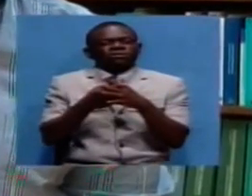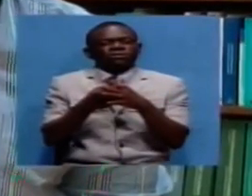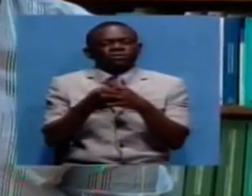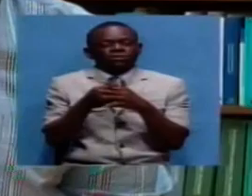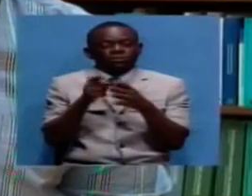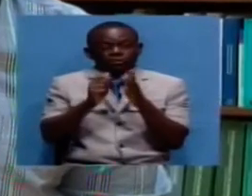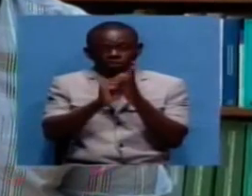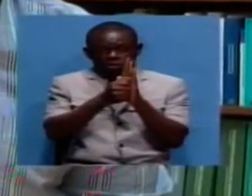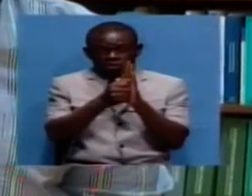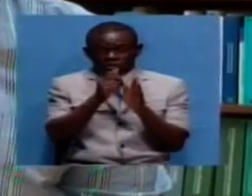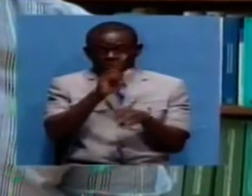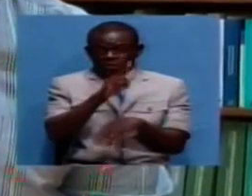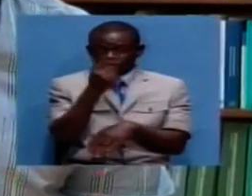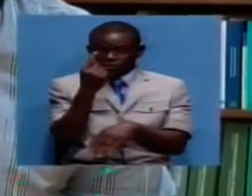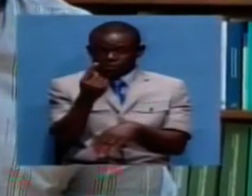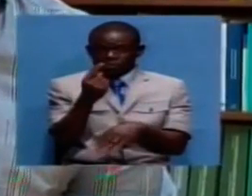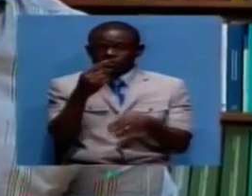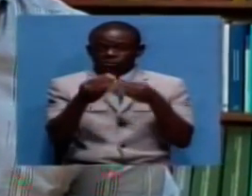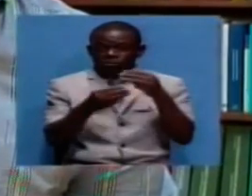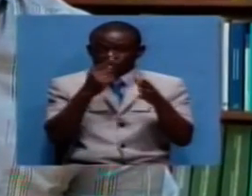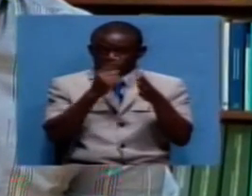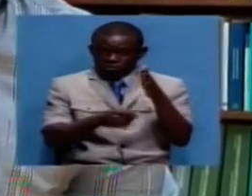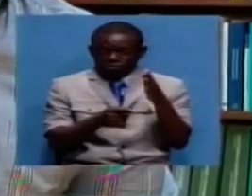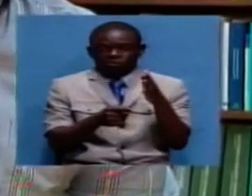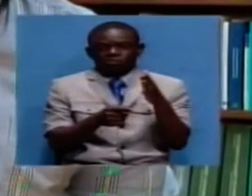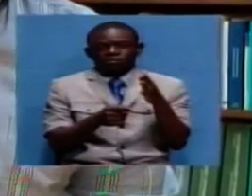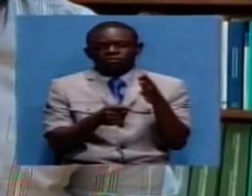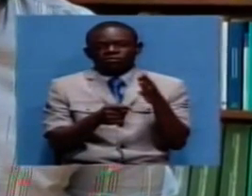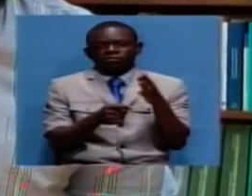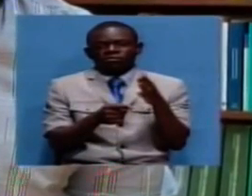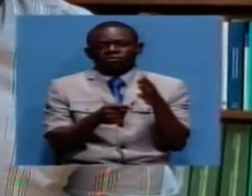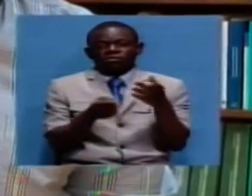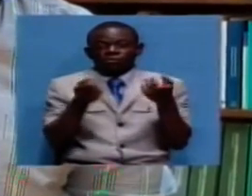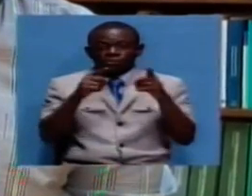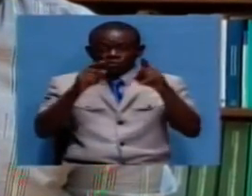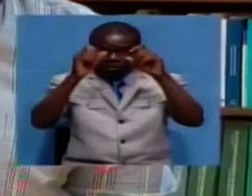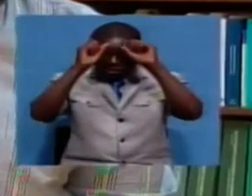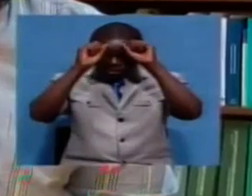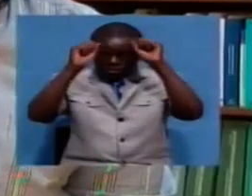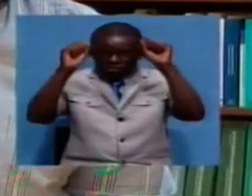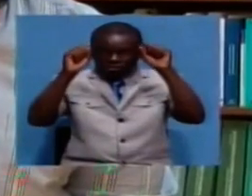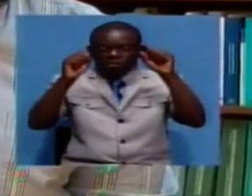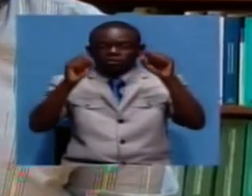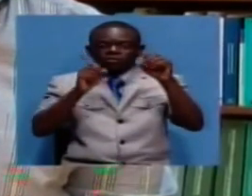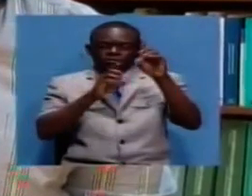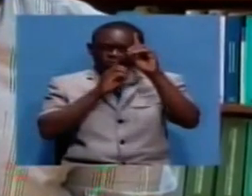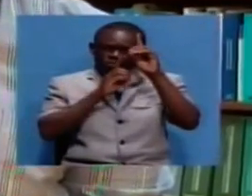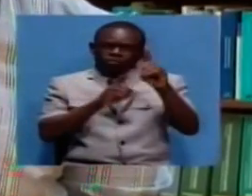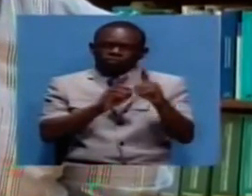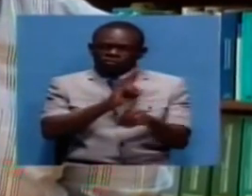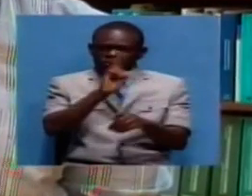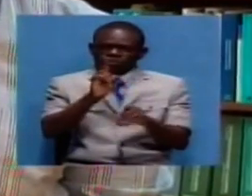declaration under the provisions of Article 30, then the president assumes